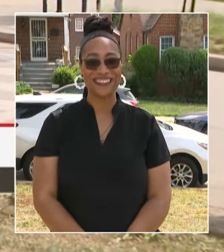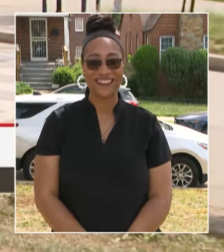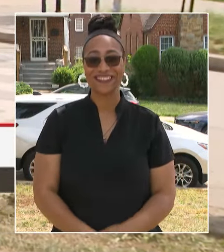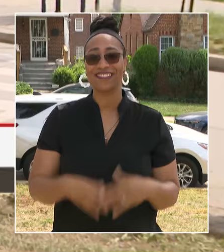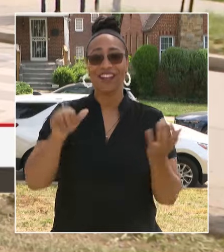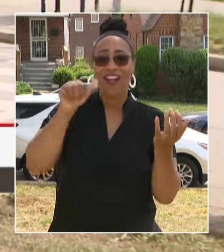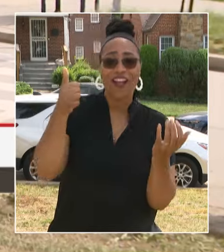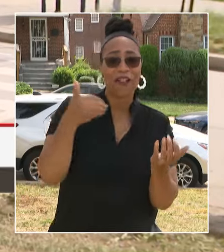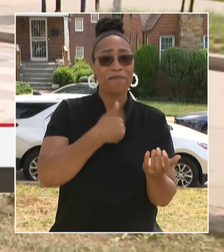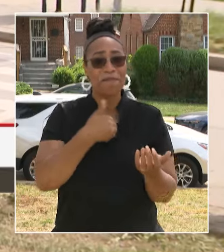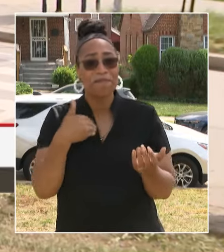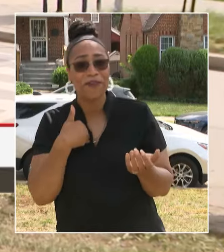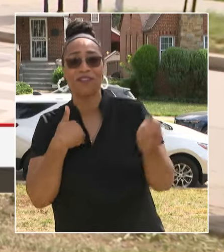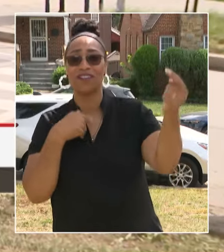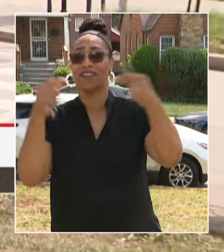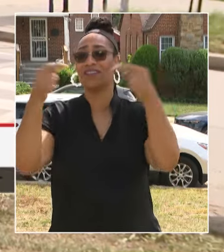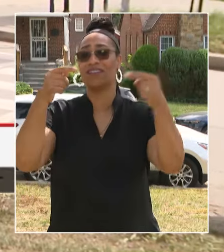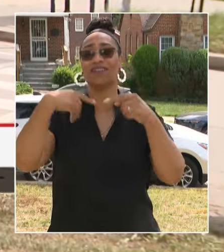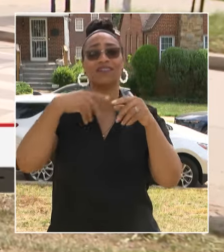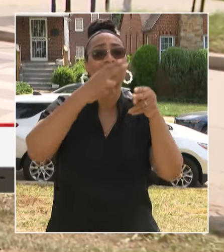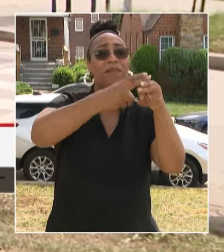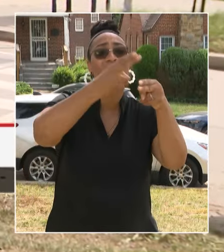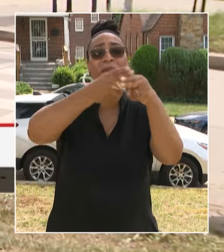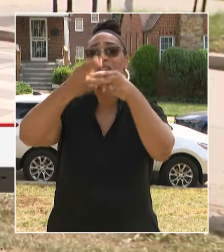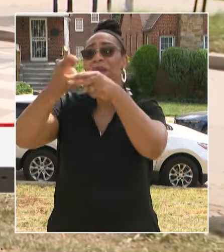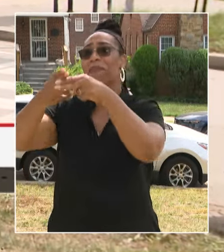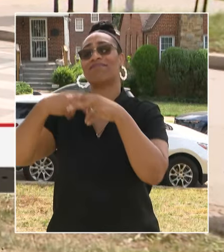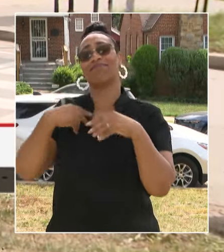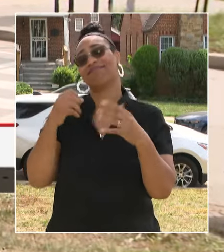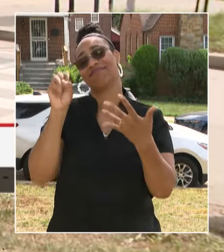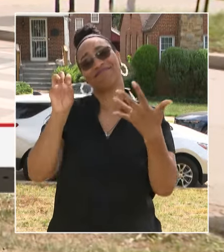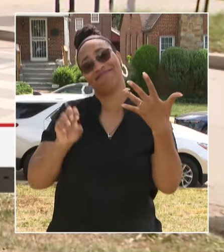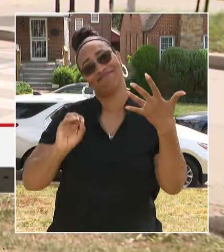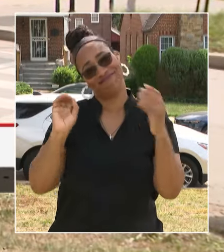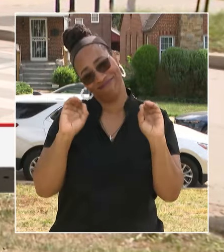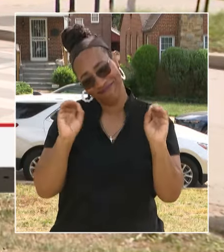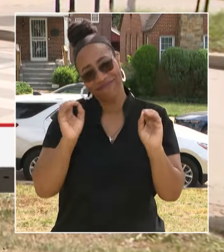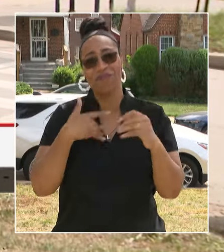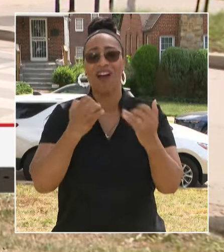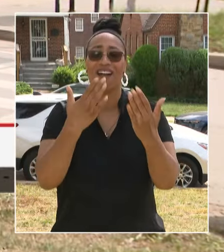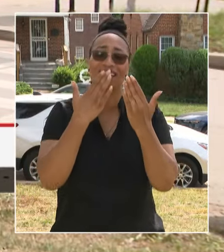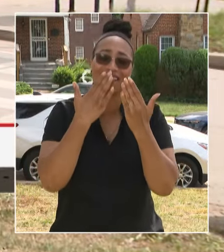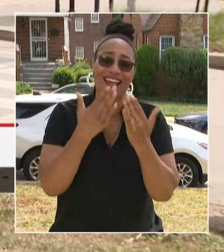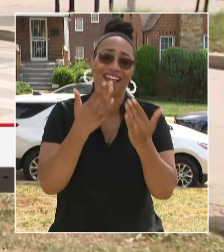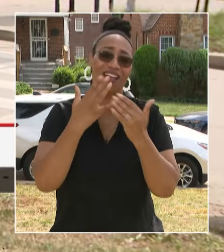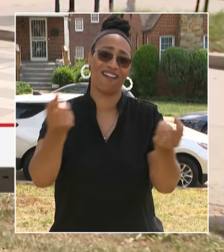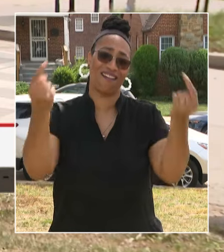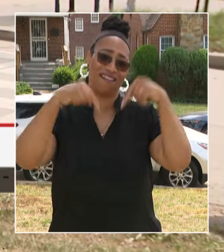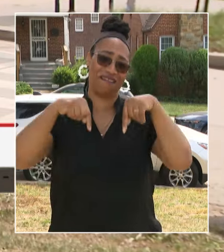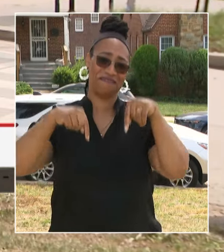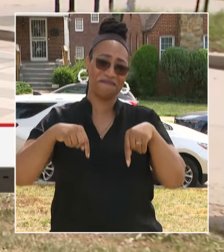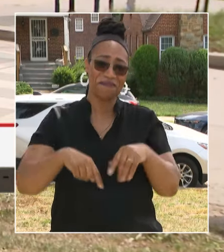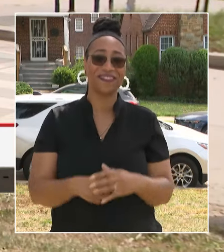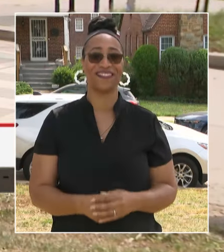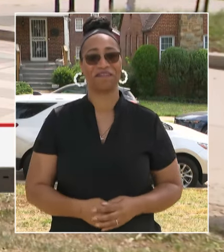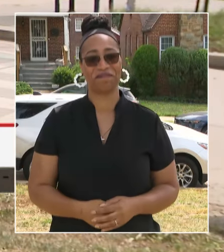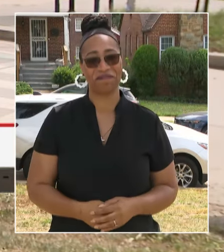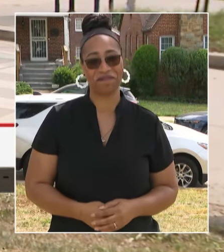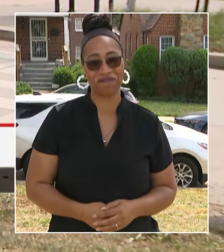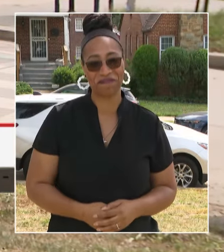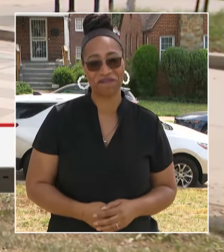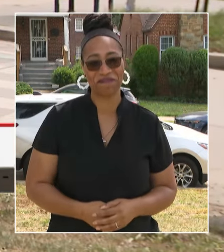can acknowledge you. I see a director from DDOT. I saw the president of UDC and many others. Thank you all for joining us.